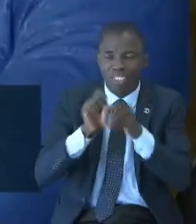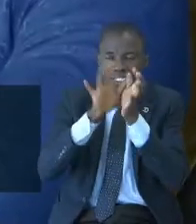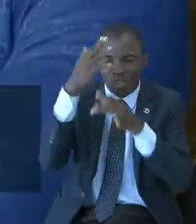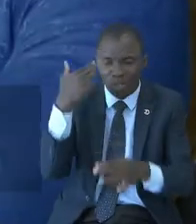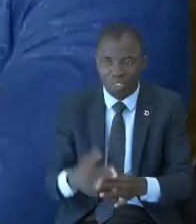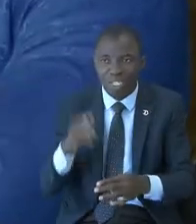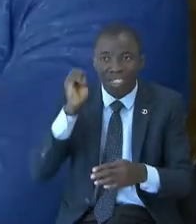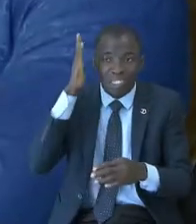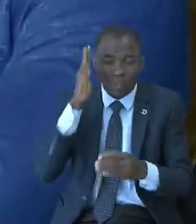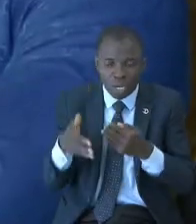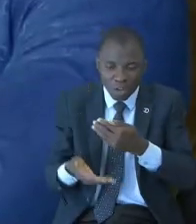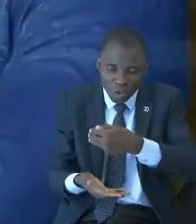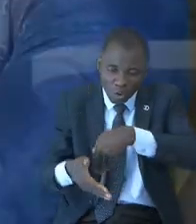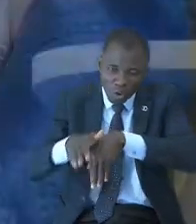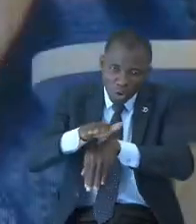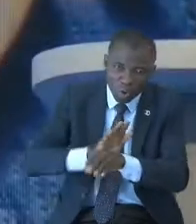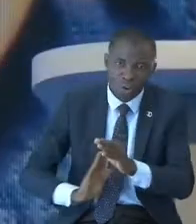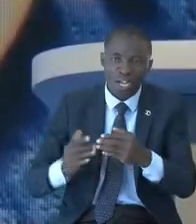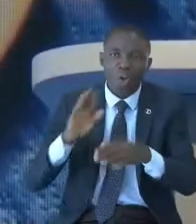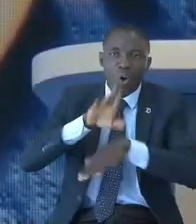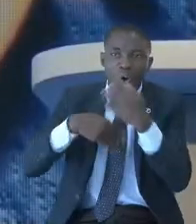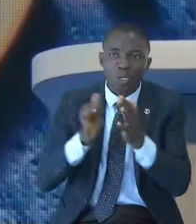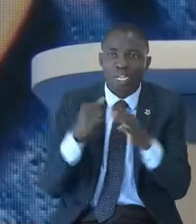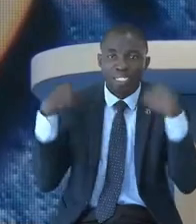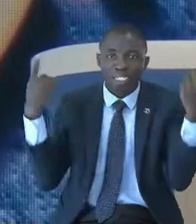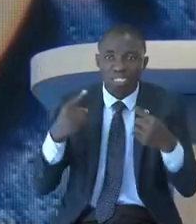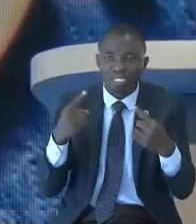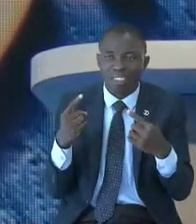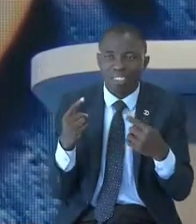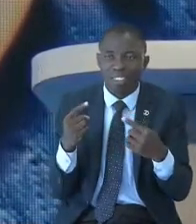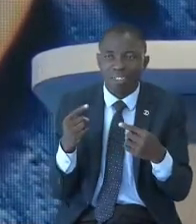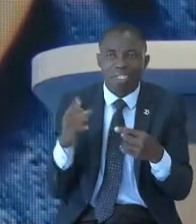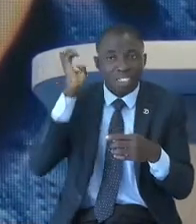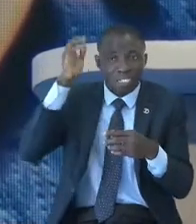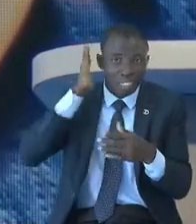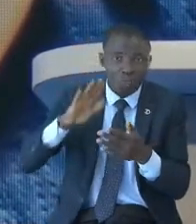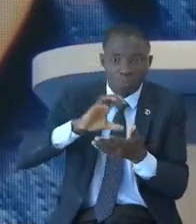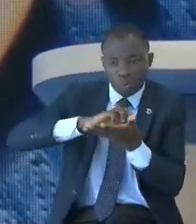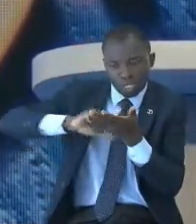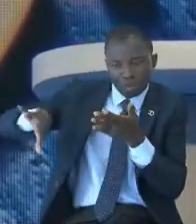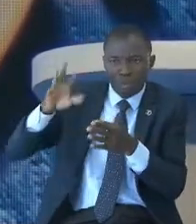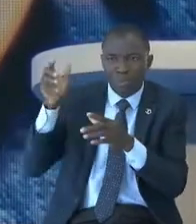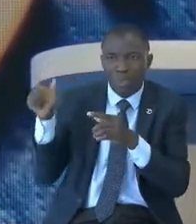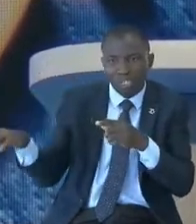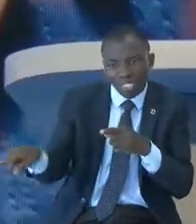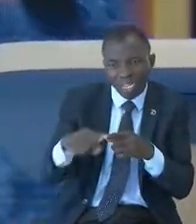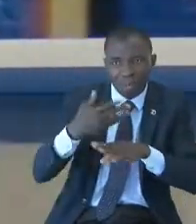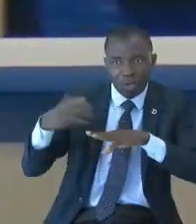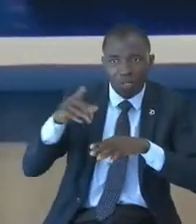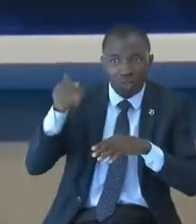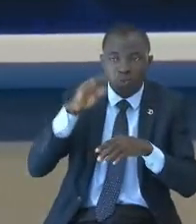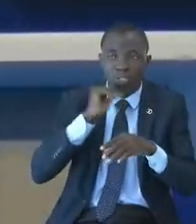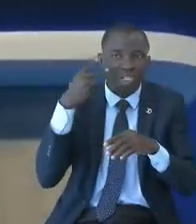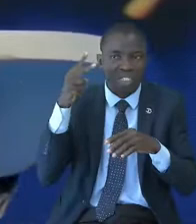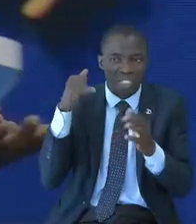will cover all that sin from his sight. He'll blot them away. You'll never see them again. Look